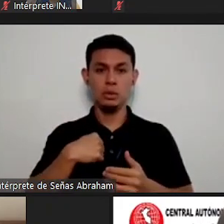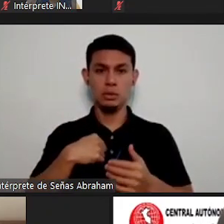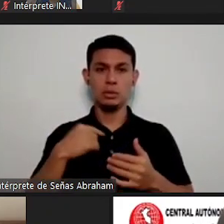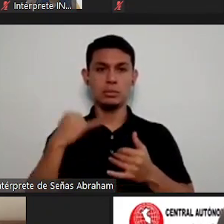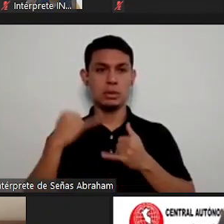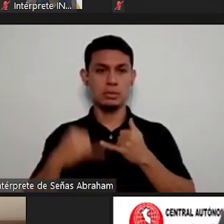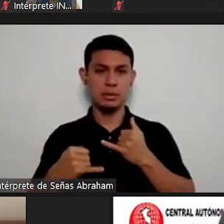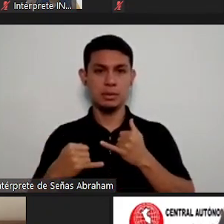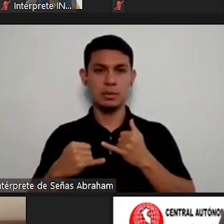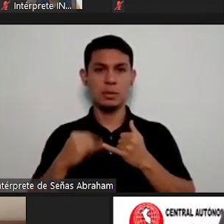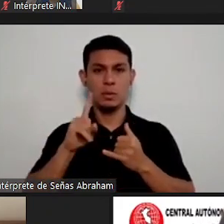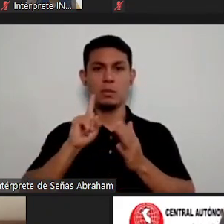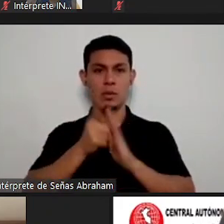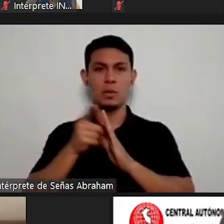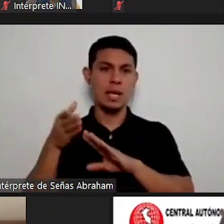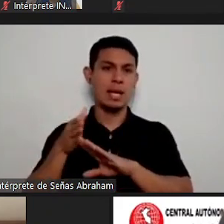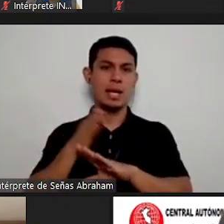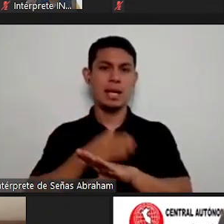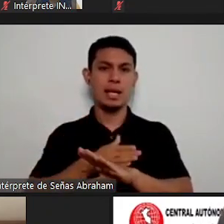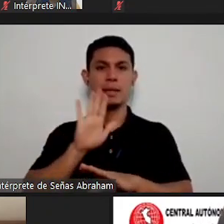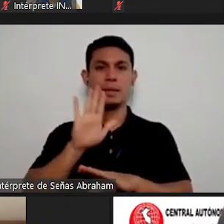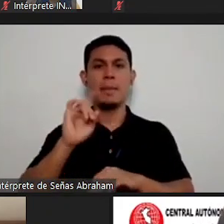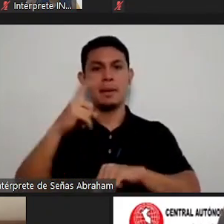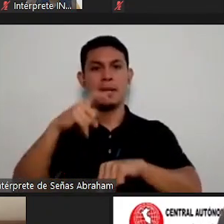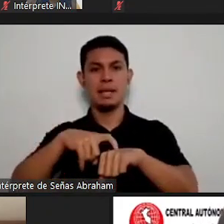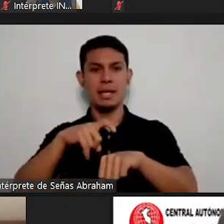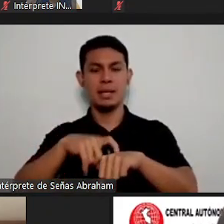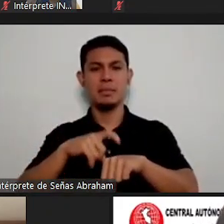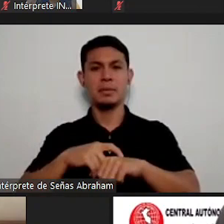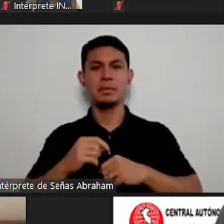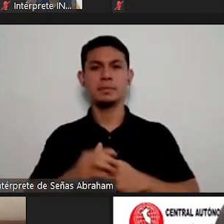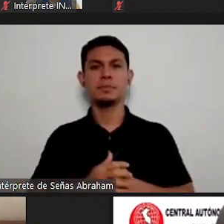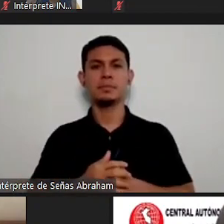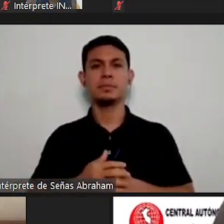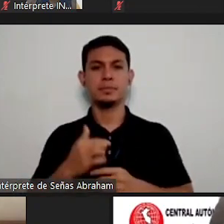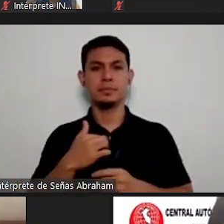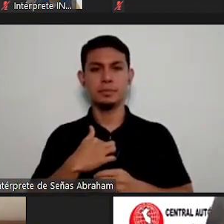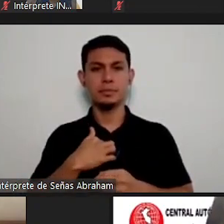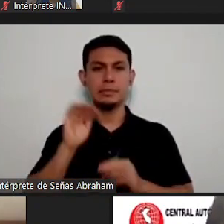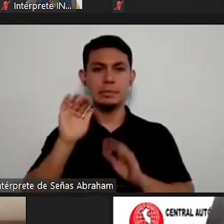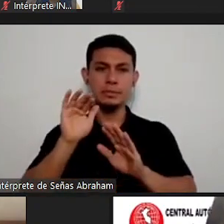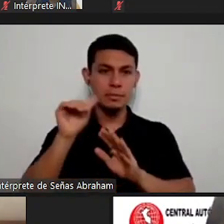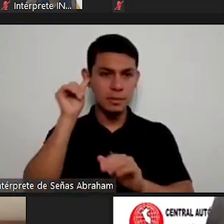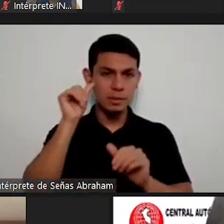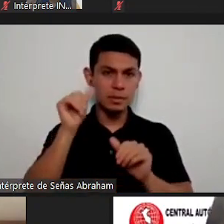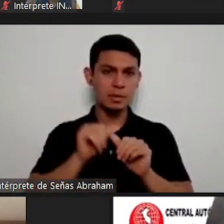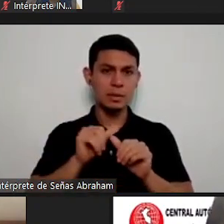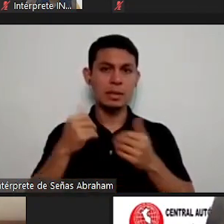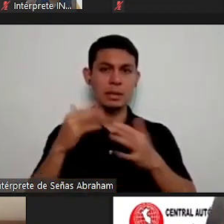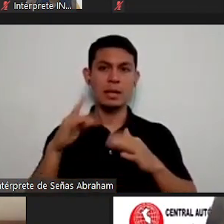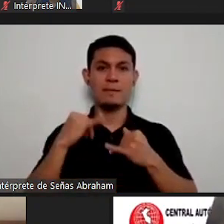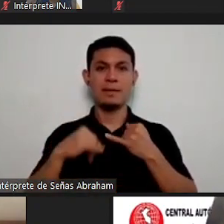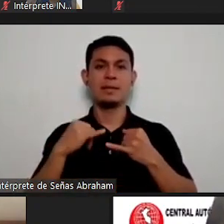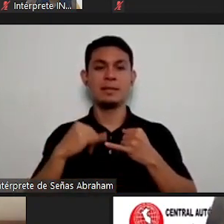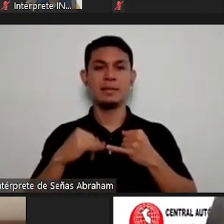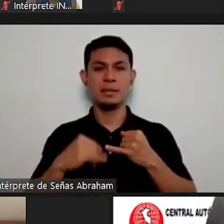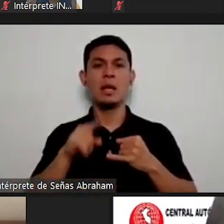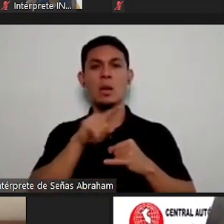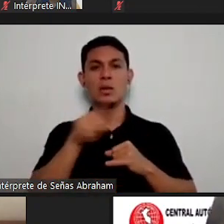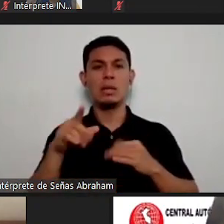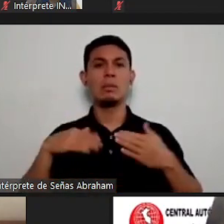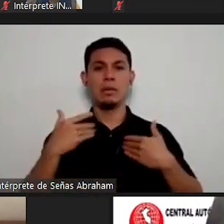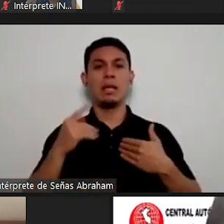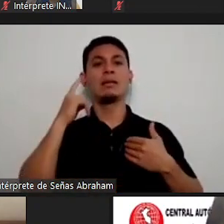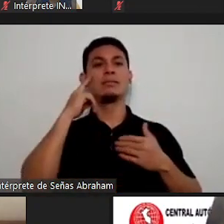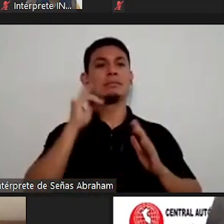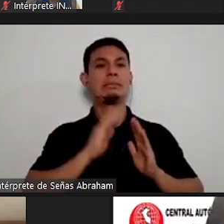one minute before finishing your first round i will remind you that we are at the end of your